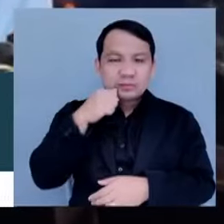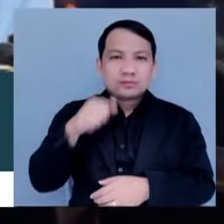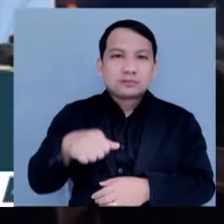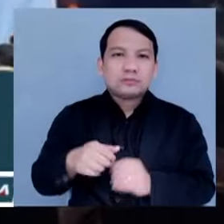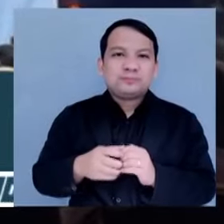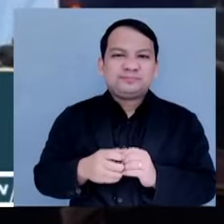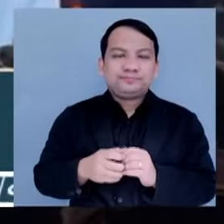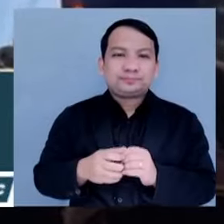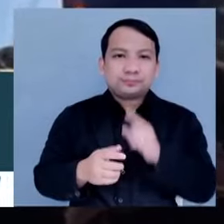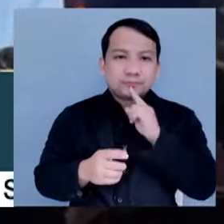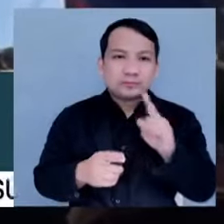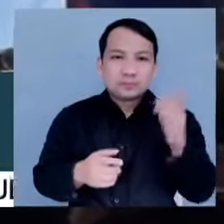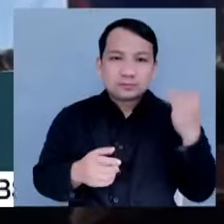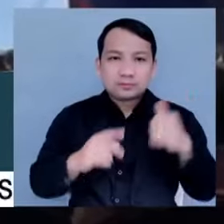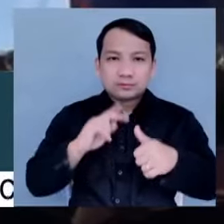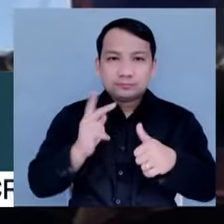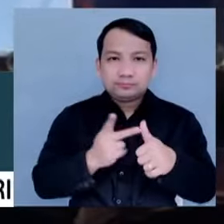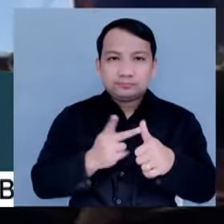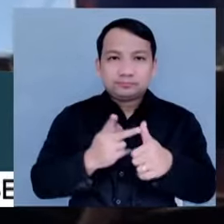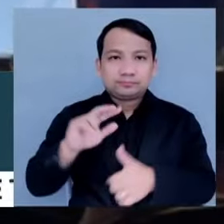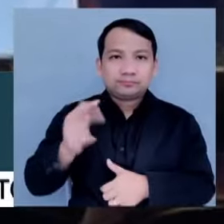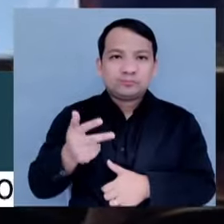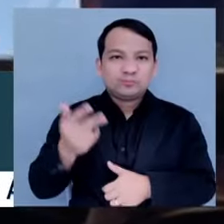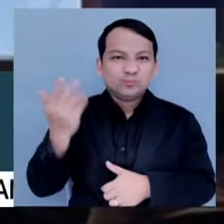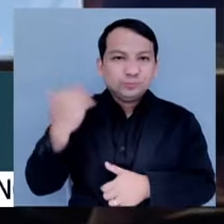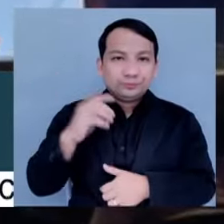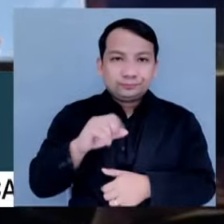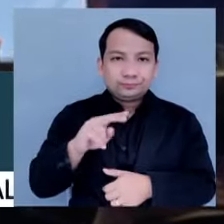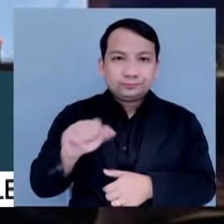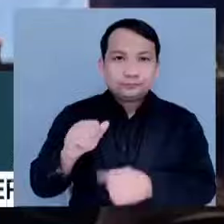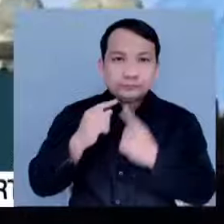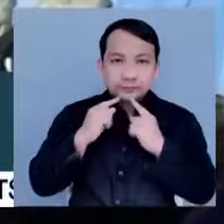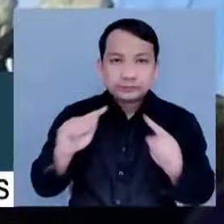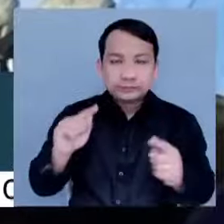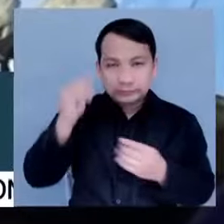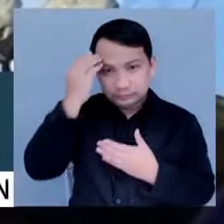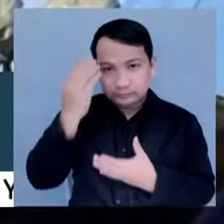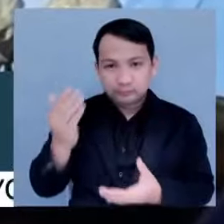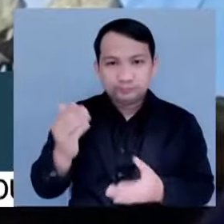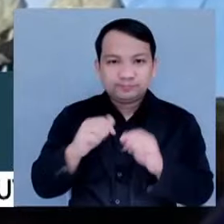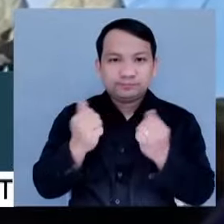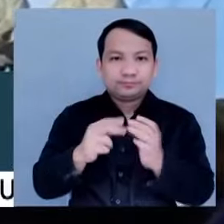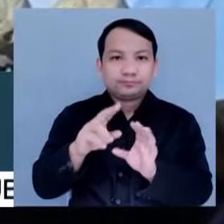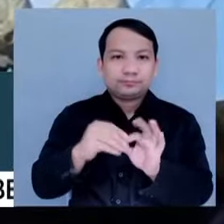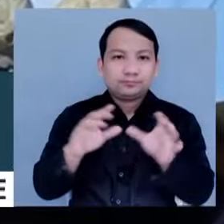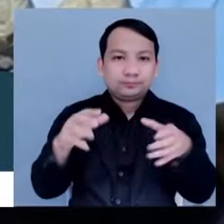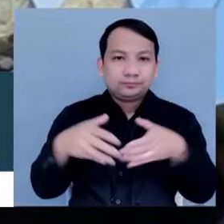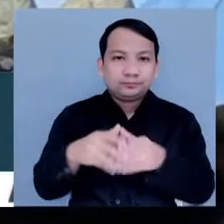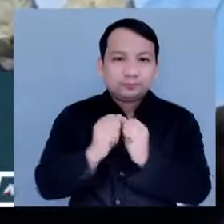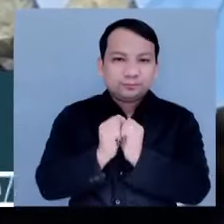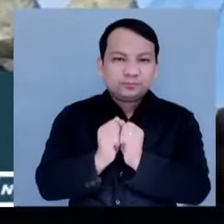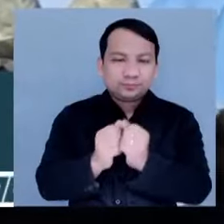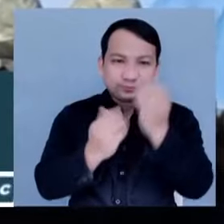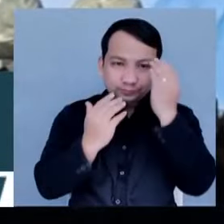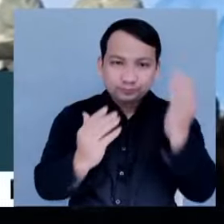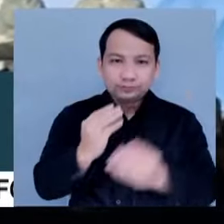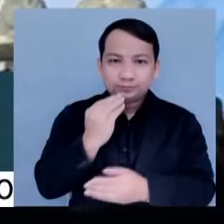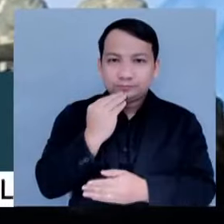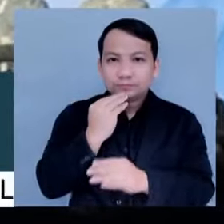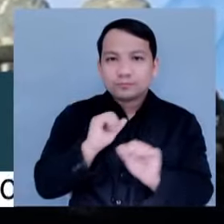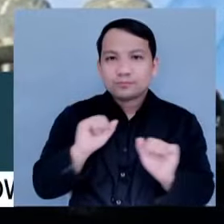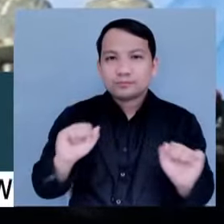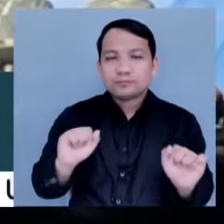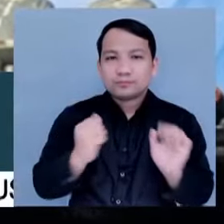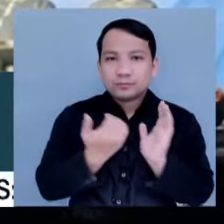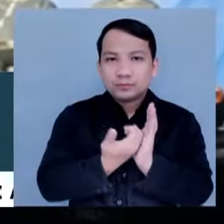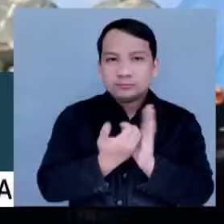among his key priorities in his third State of the Nation address. Agencies vowed to work together to address issues on food security as